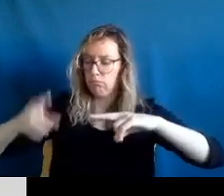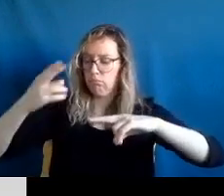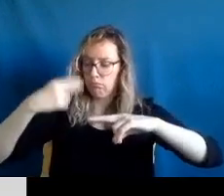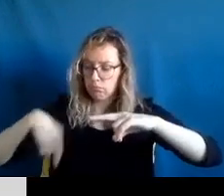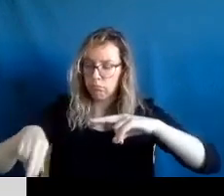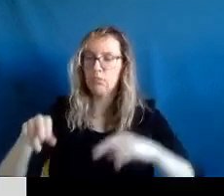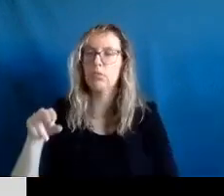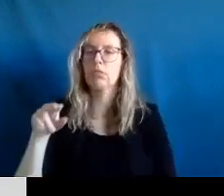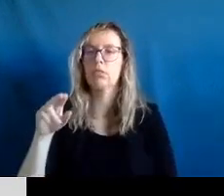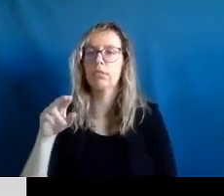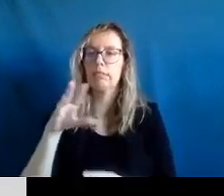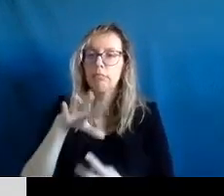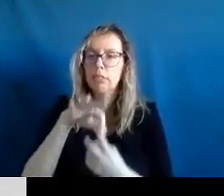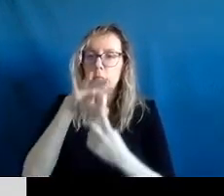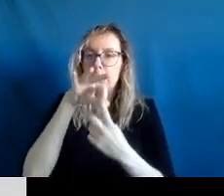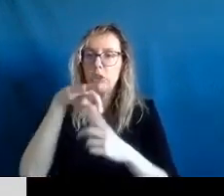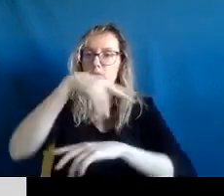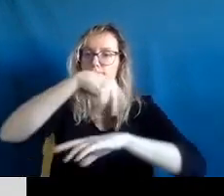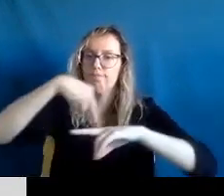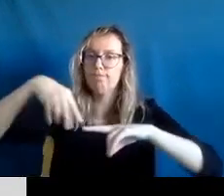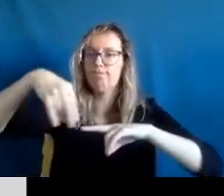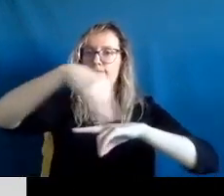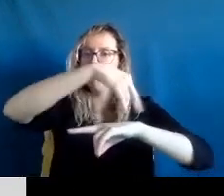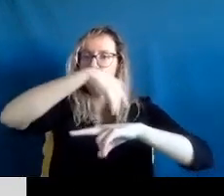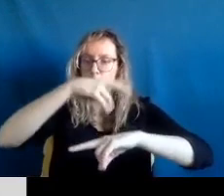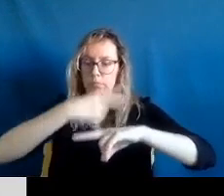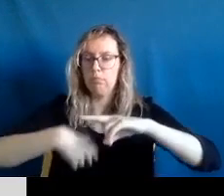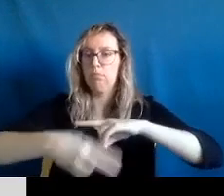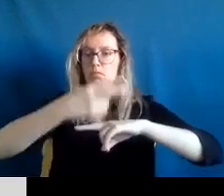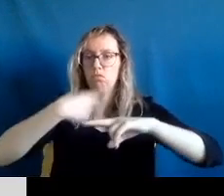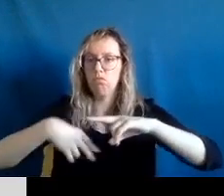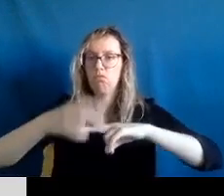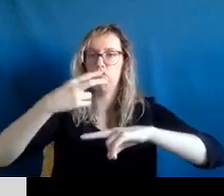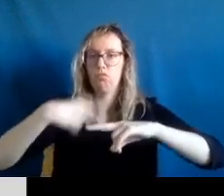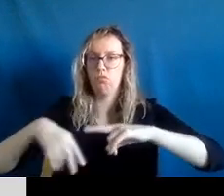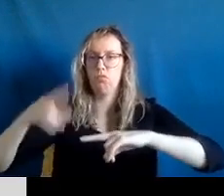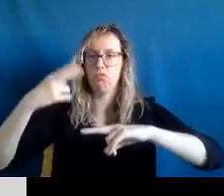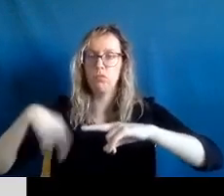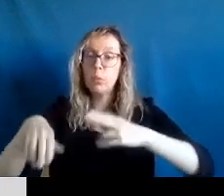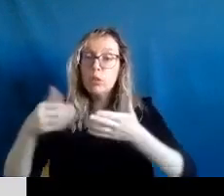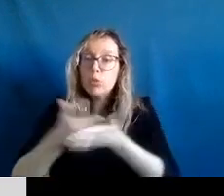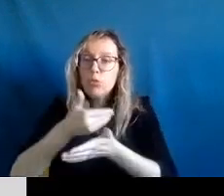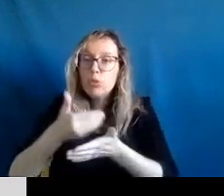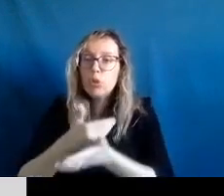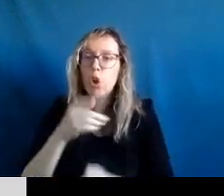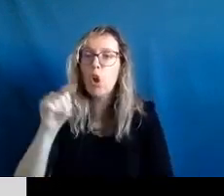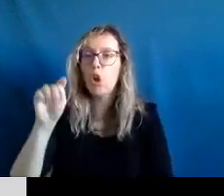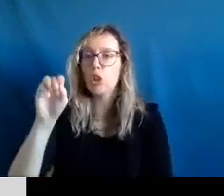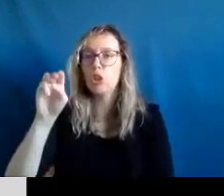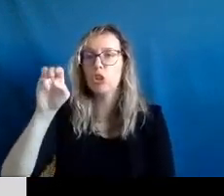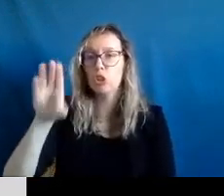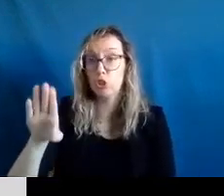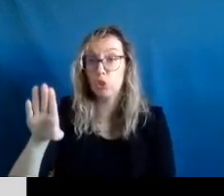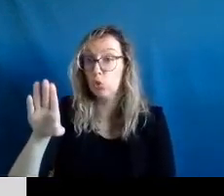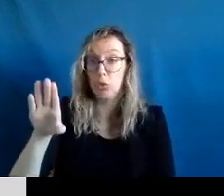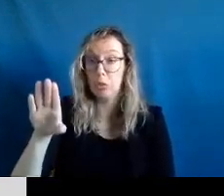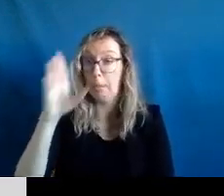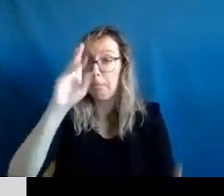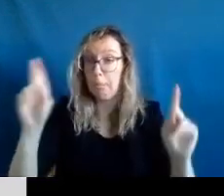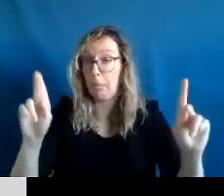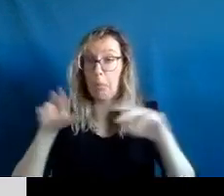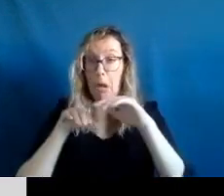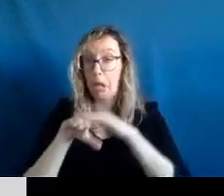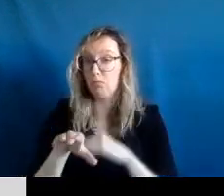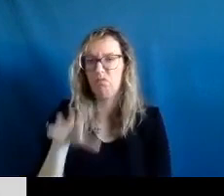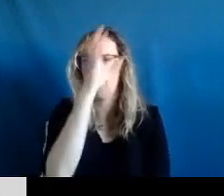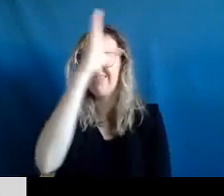Jesus was crucified, and in the garden was a new tomb in which no one had ever been laid.